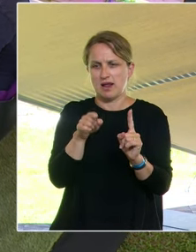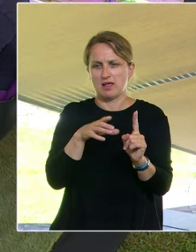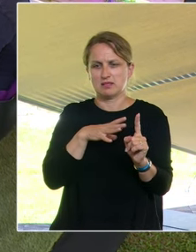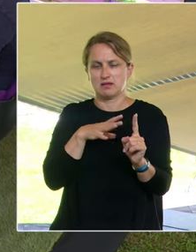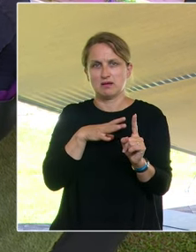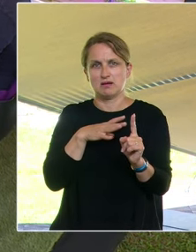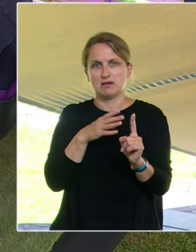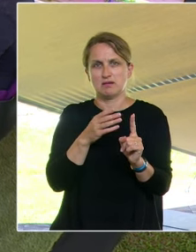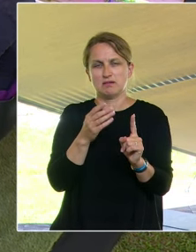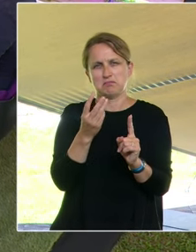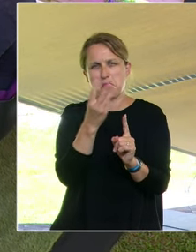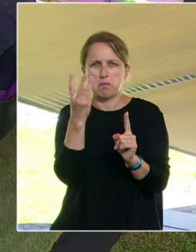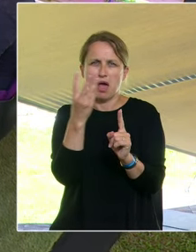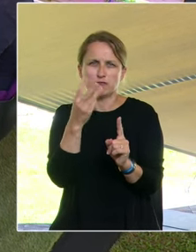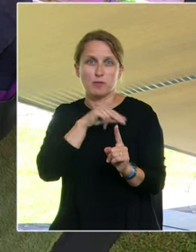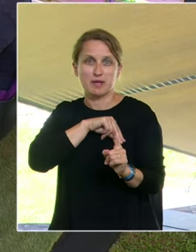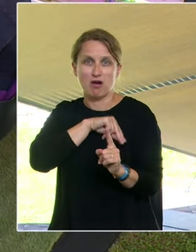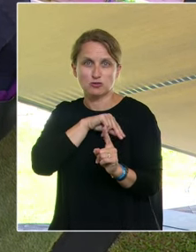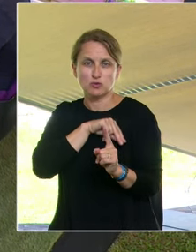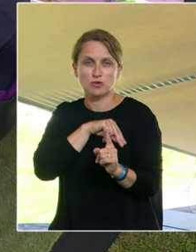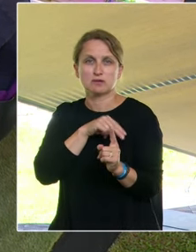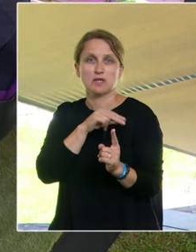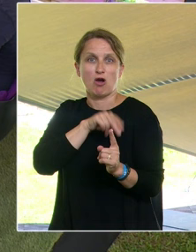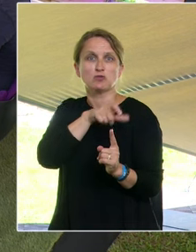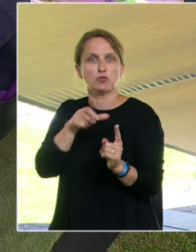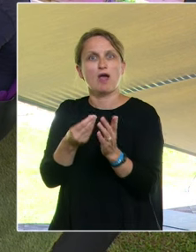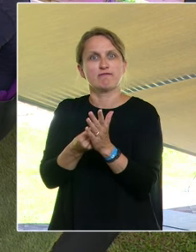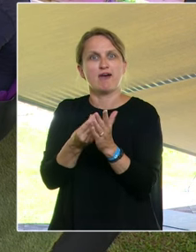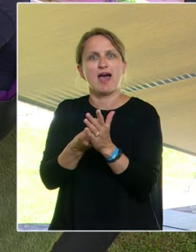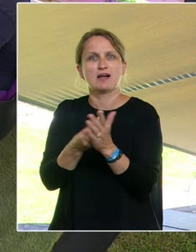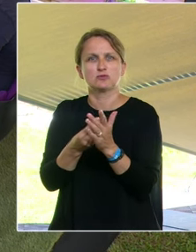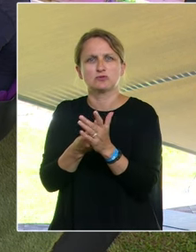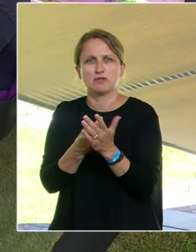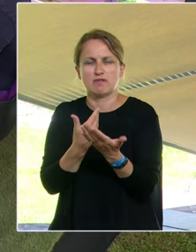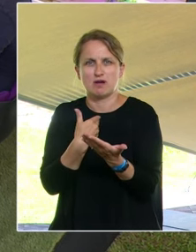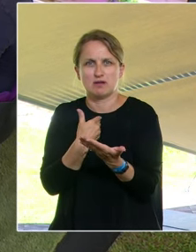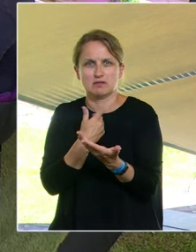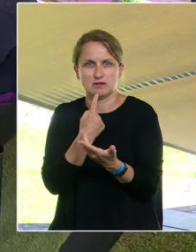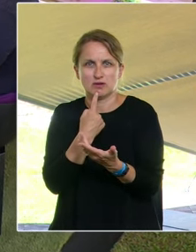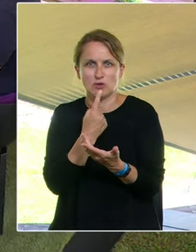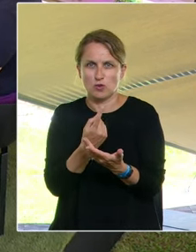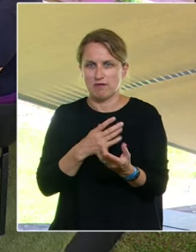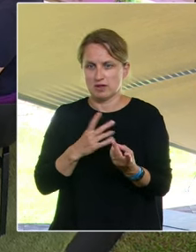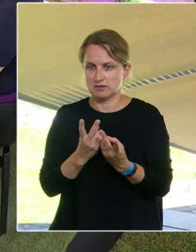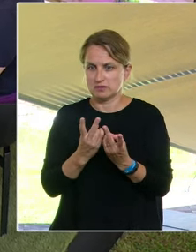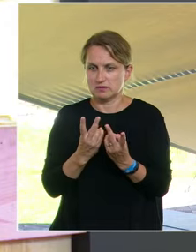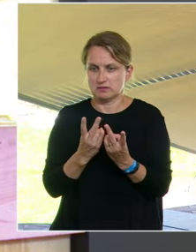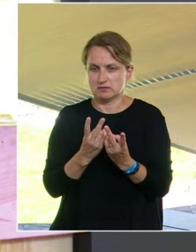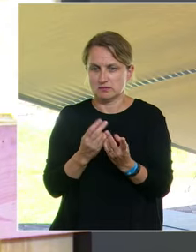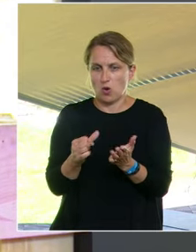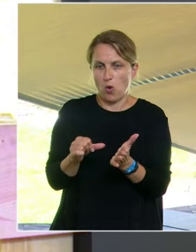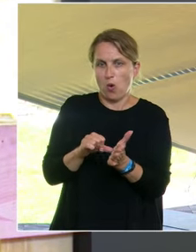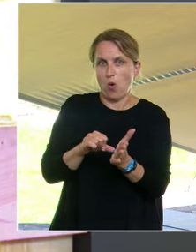participants there, because they are, there's no platforms that takes all the wealth, but it reaches the